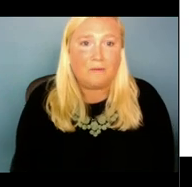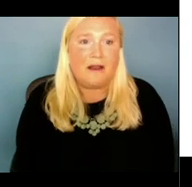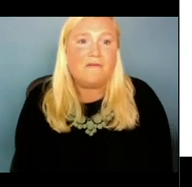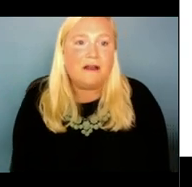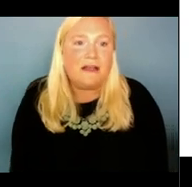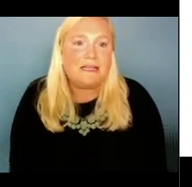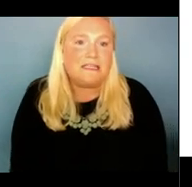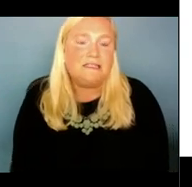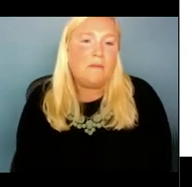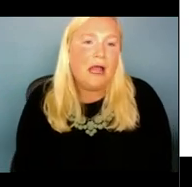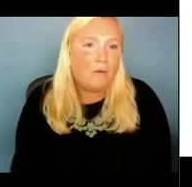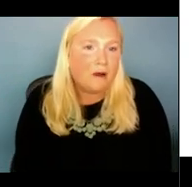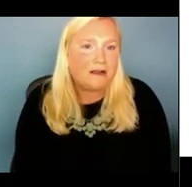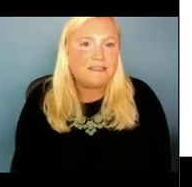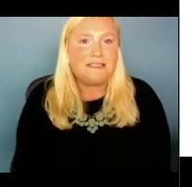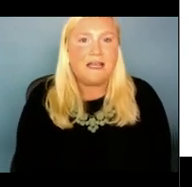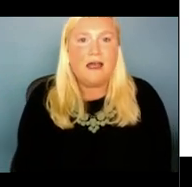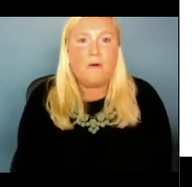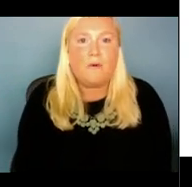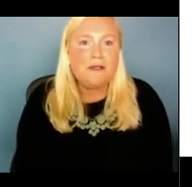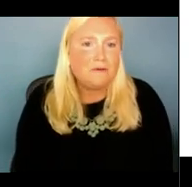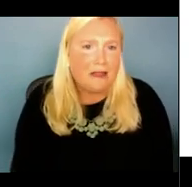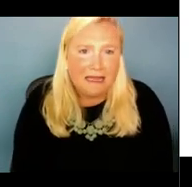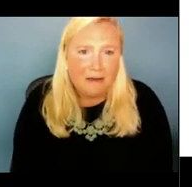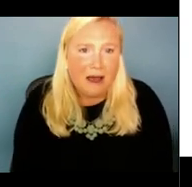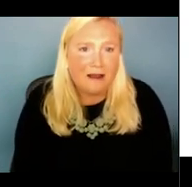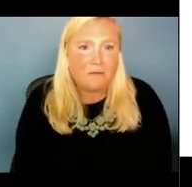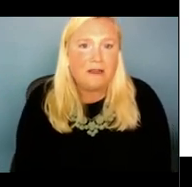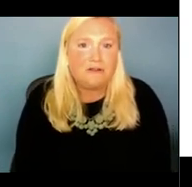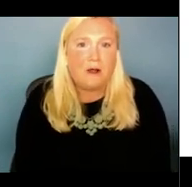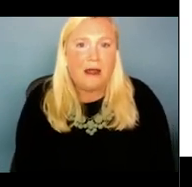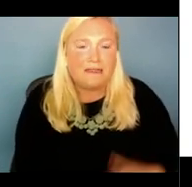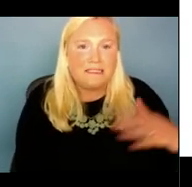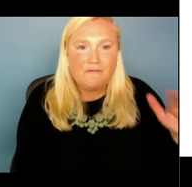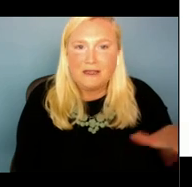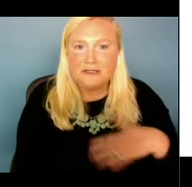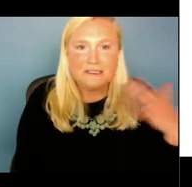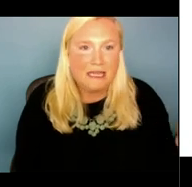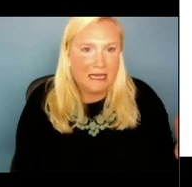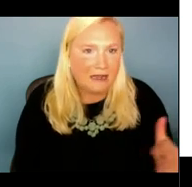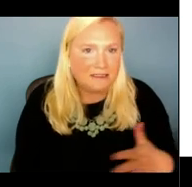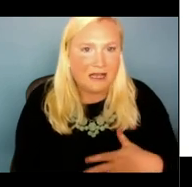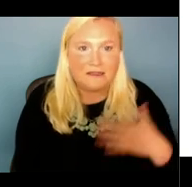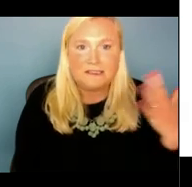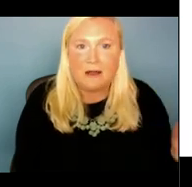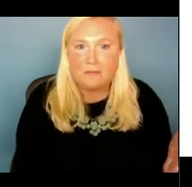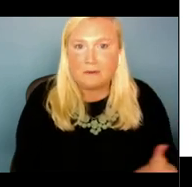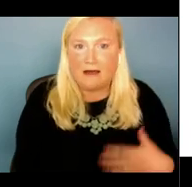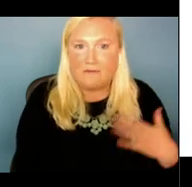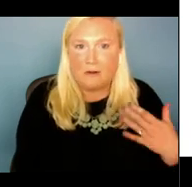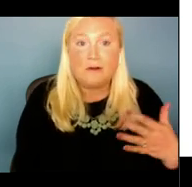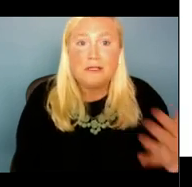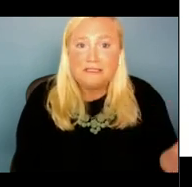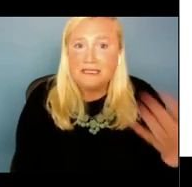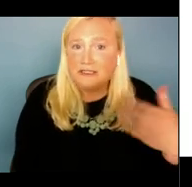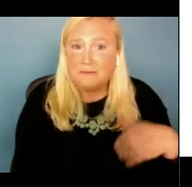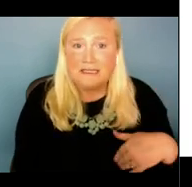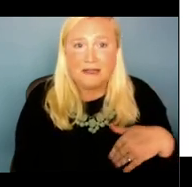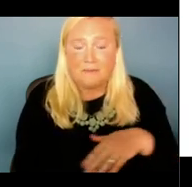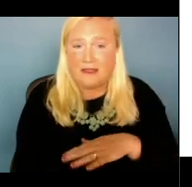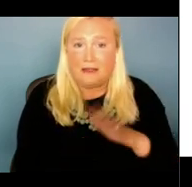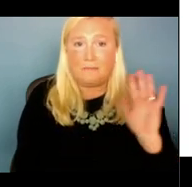TikTok or whatever it is, and tell me how it works. What do you like about it? What do you enjoy about it? And see if we can just connect on some level. Or